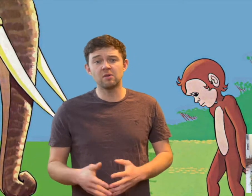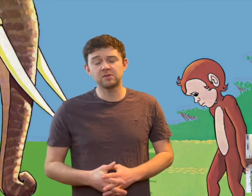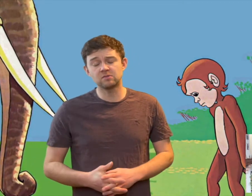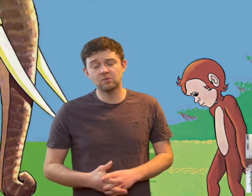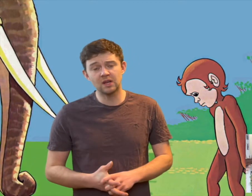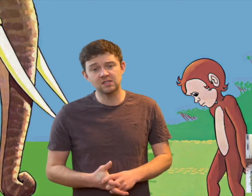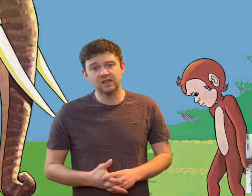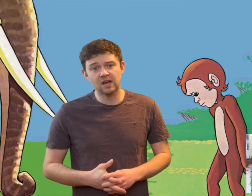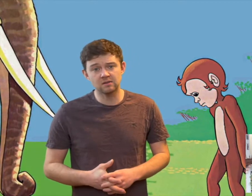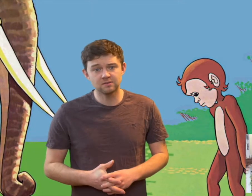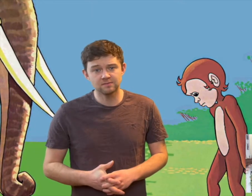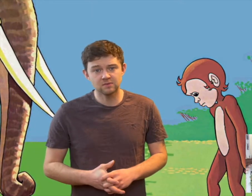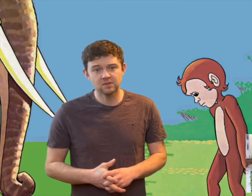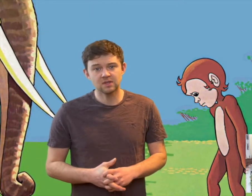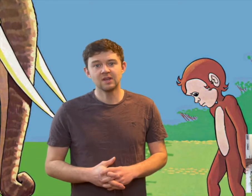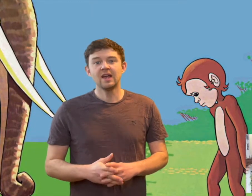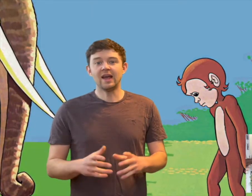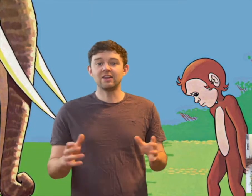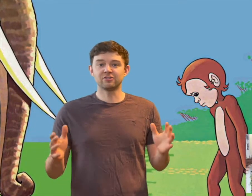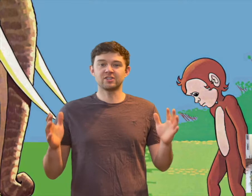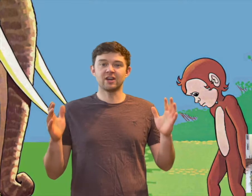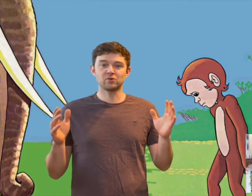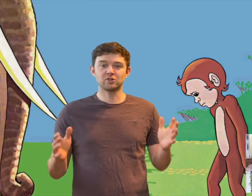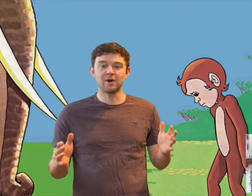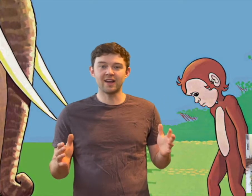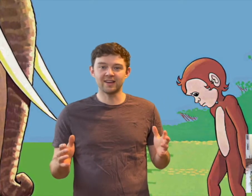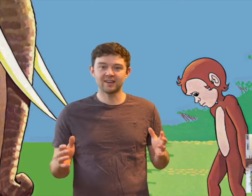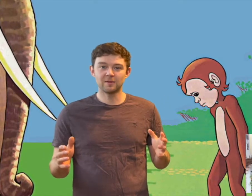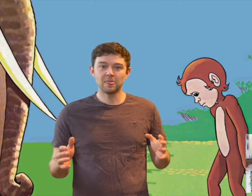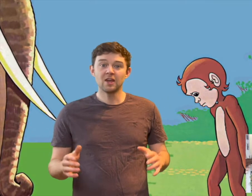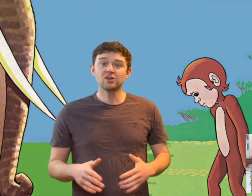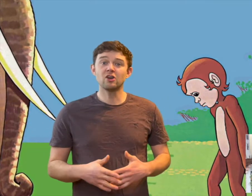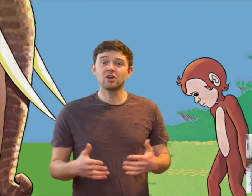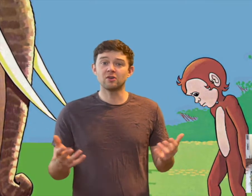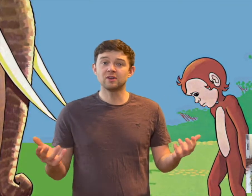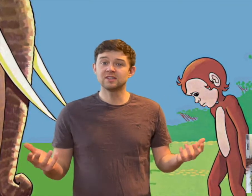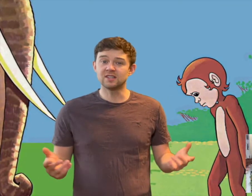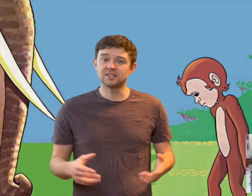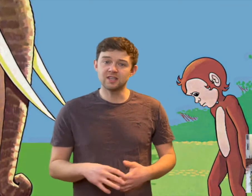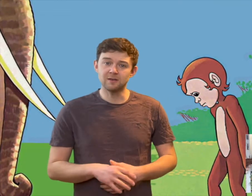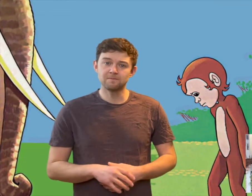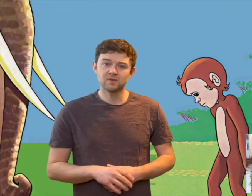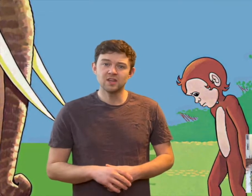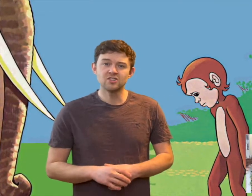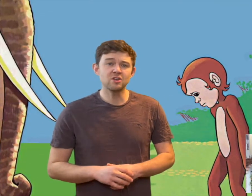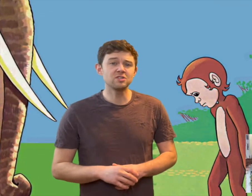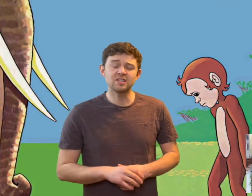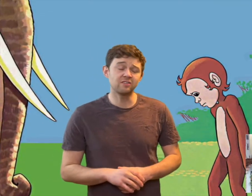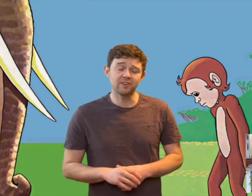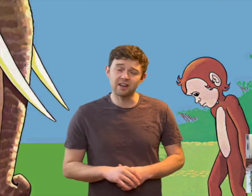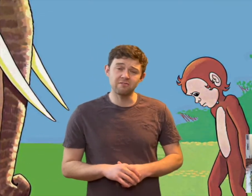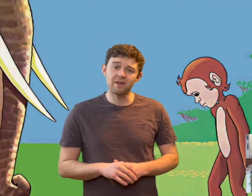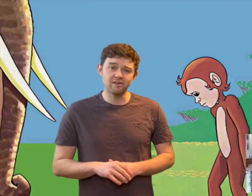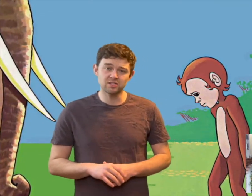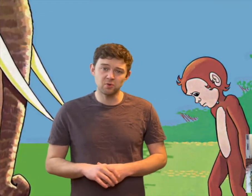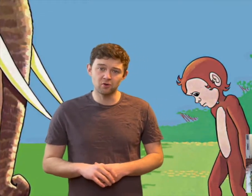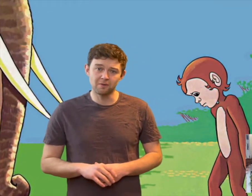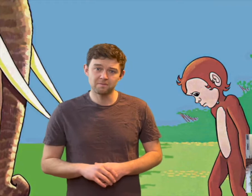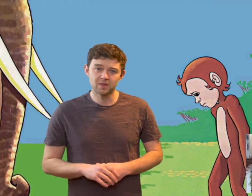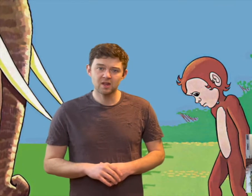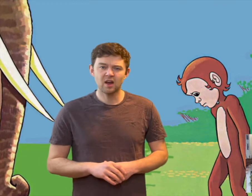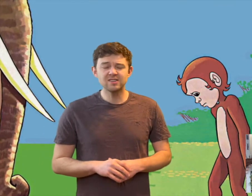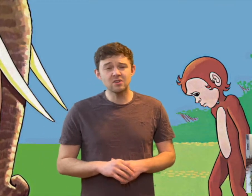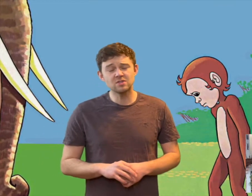clear up as well as I can." Elephant's eyes were smiling. Coco didn't see. She was still feeling very